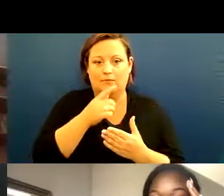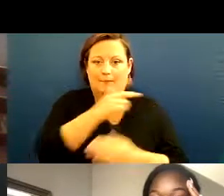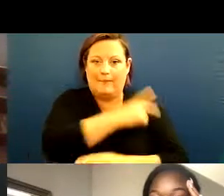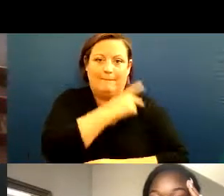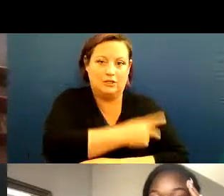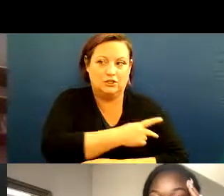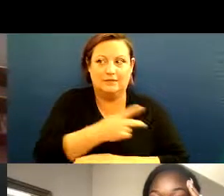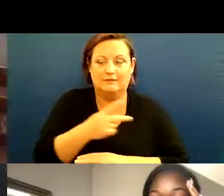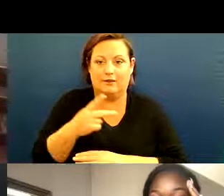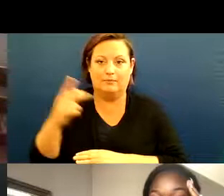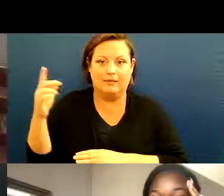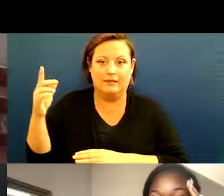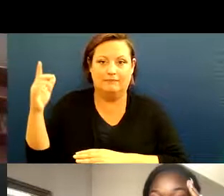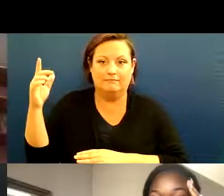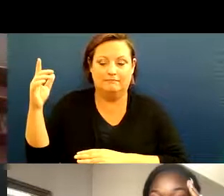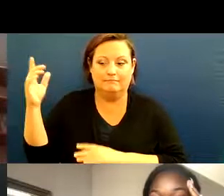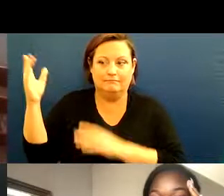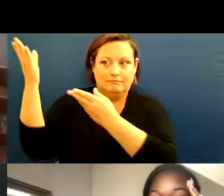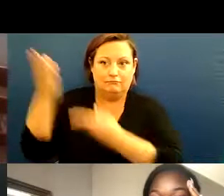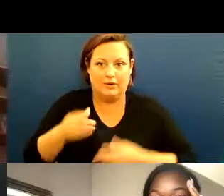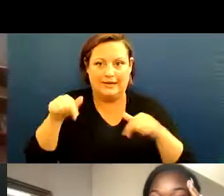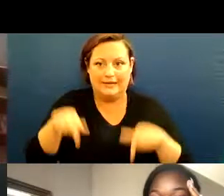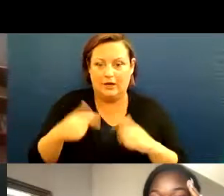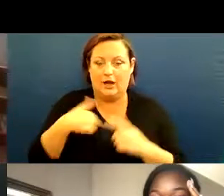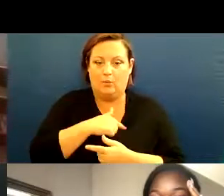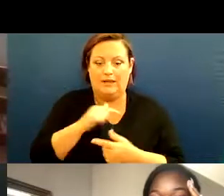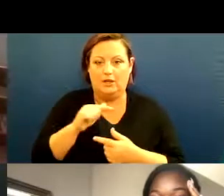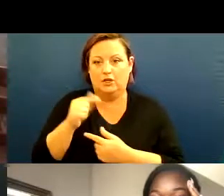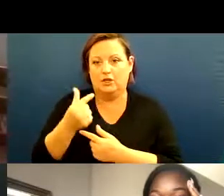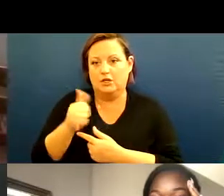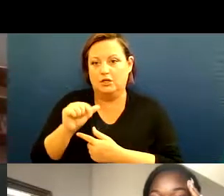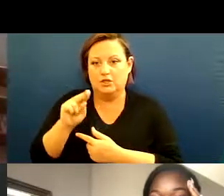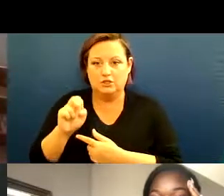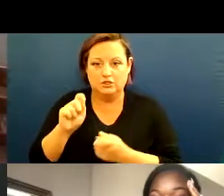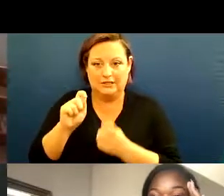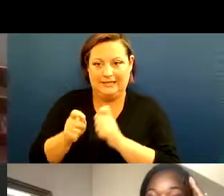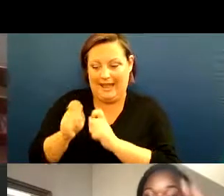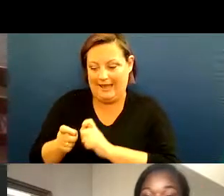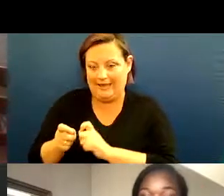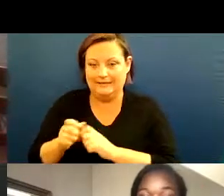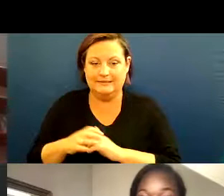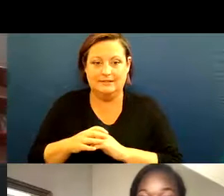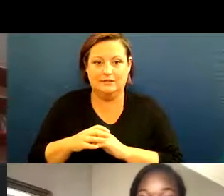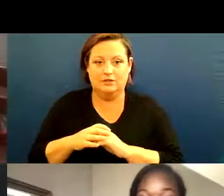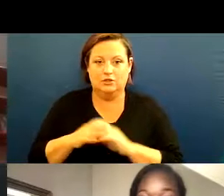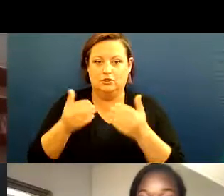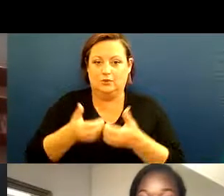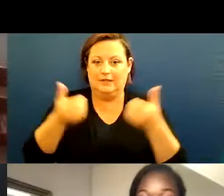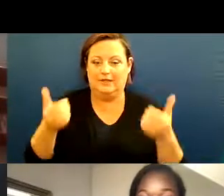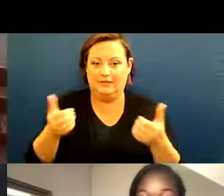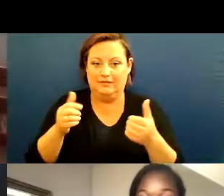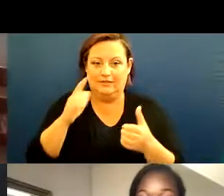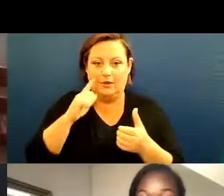our facility. We could gene edit, reprogram, differentiate those iPS cells back